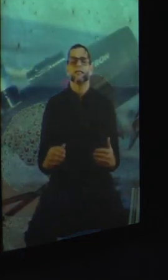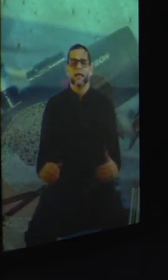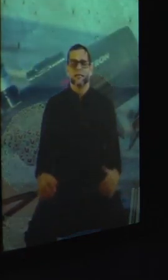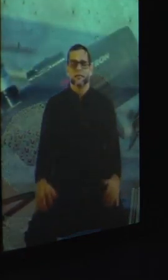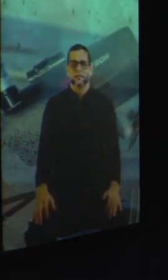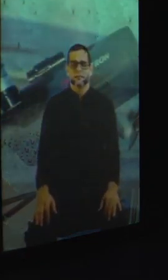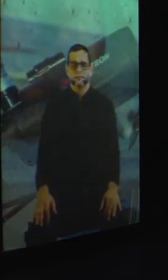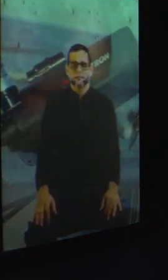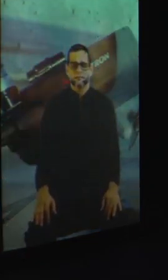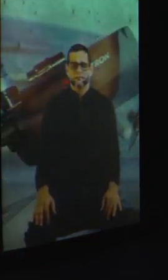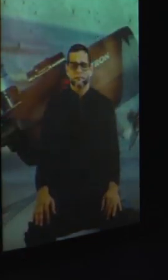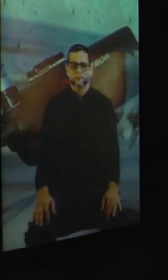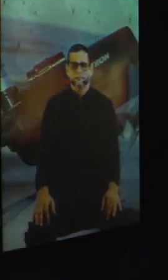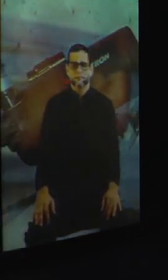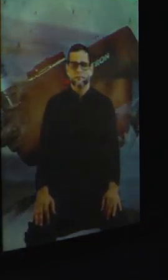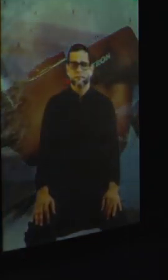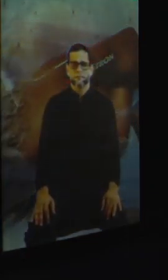make sense.